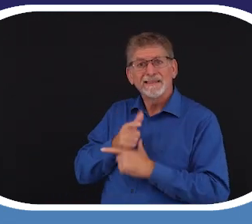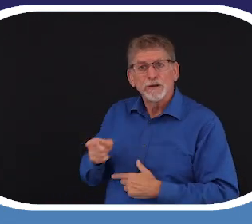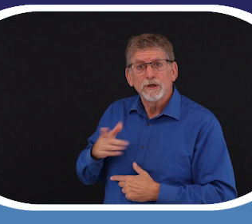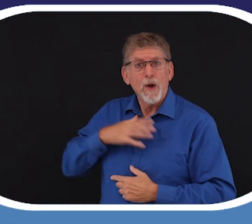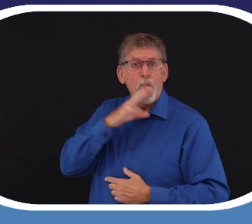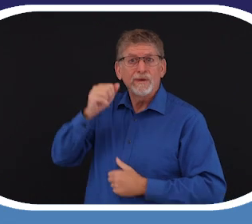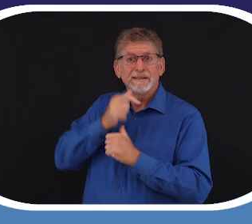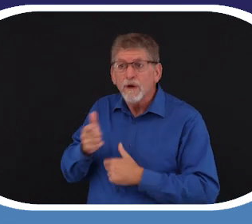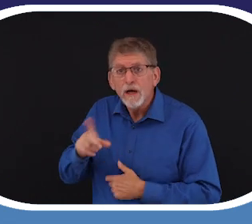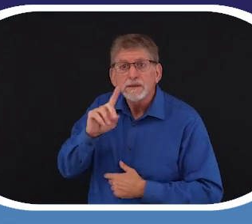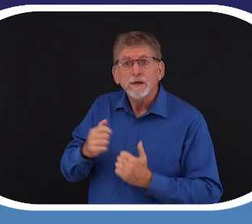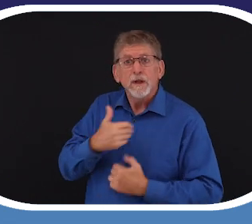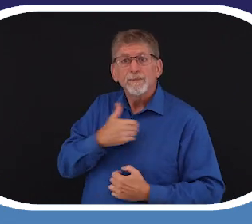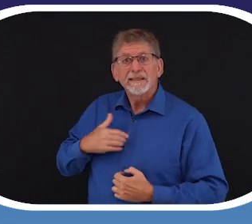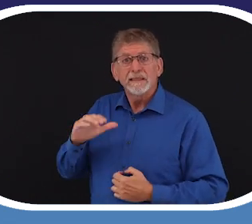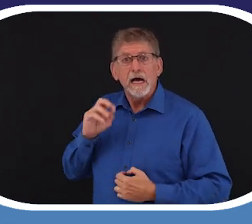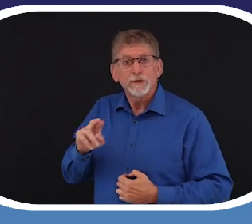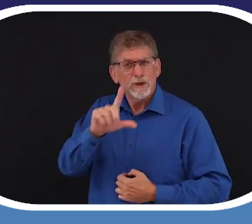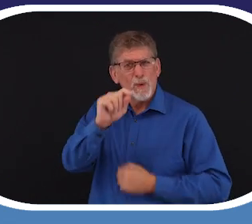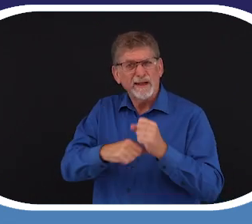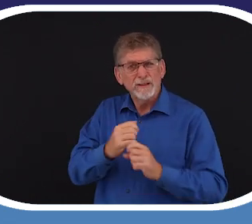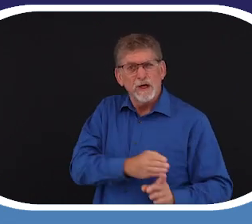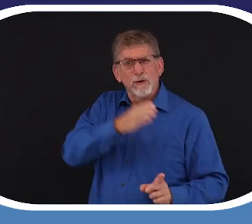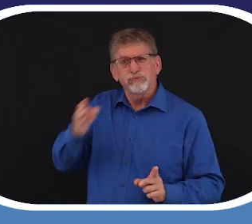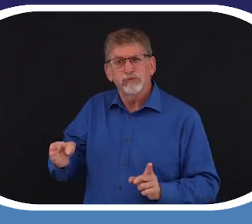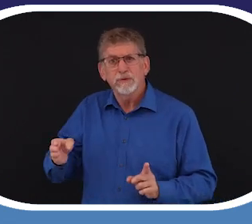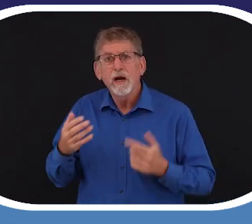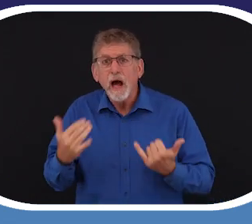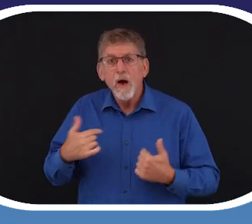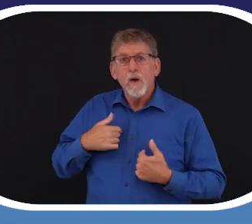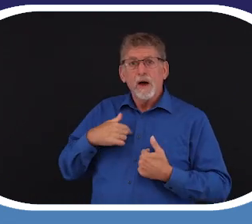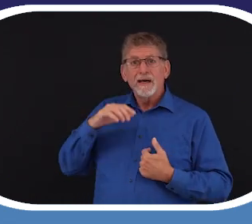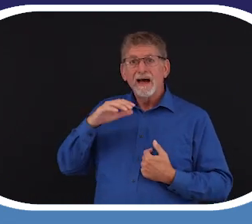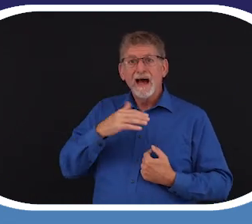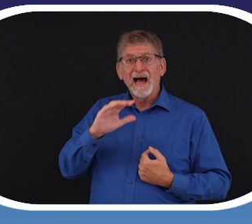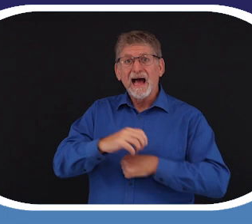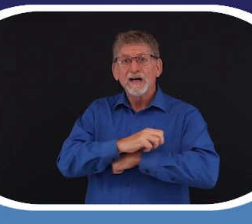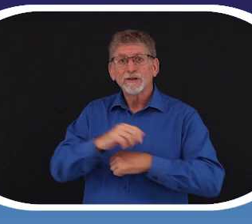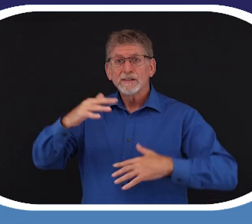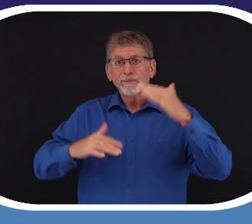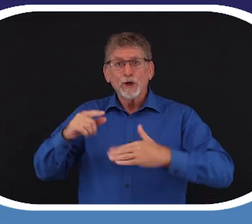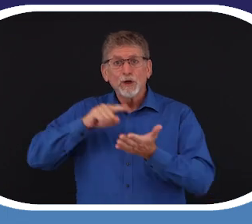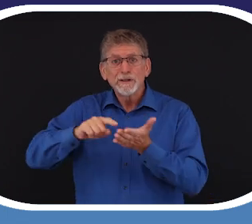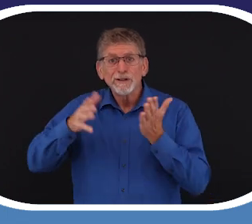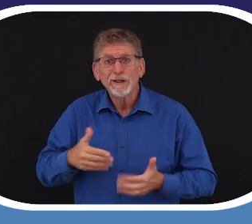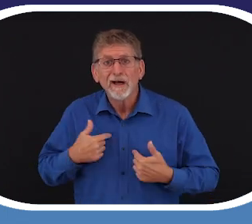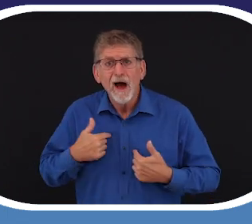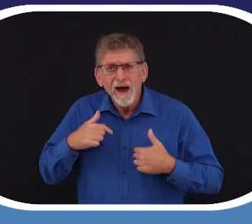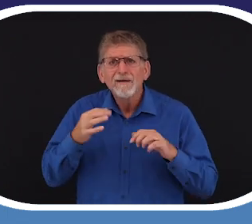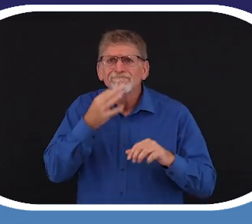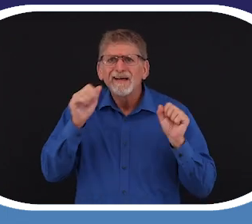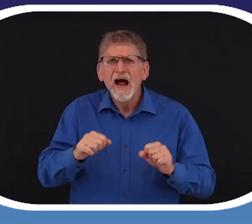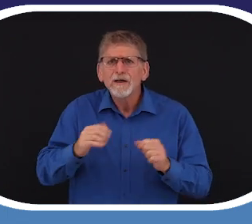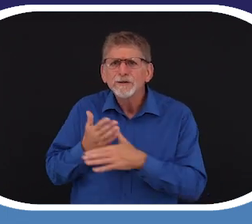cancer some 20 plus years later. I now was a cancer disparities researcher. I was able to share with her what I knew and what I had